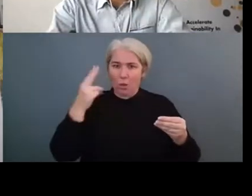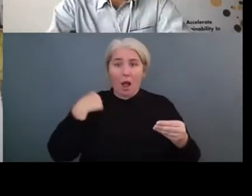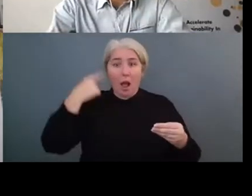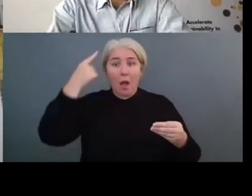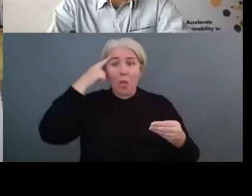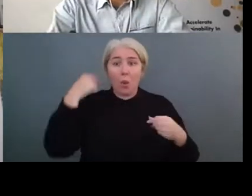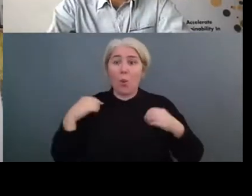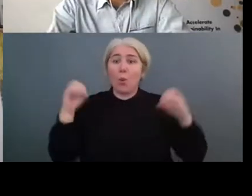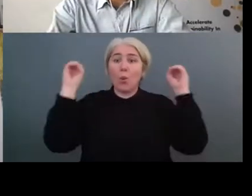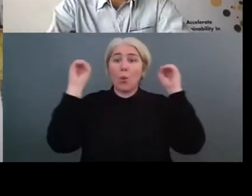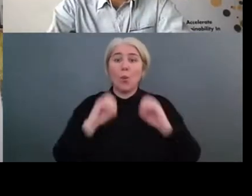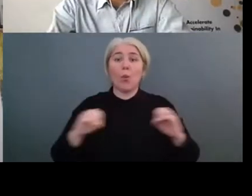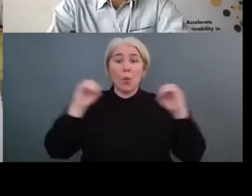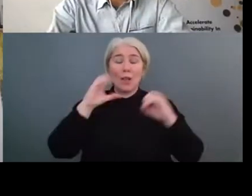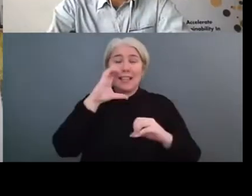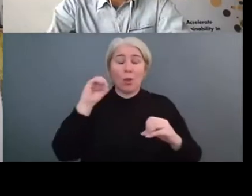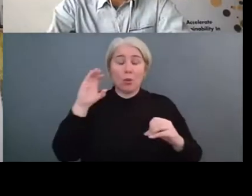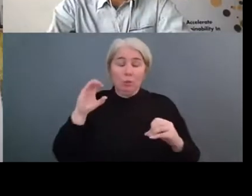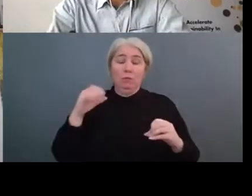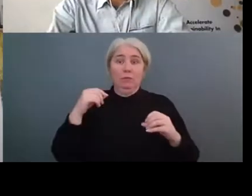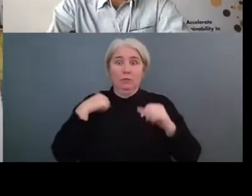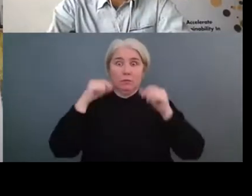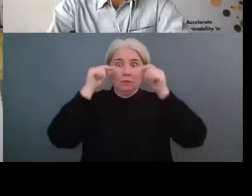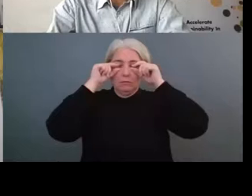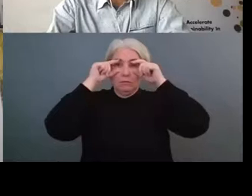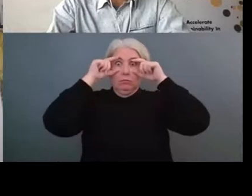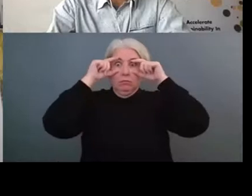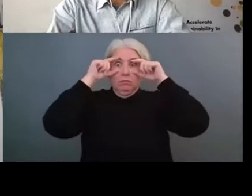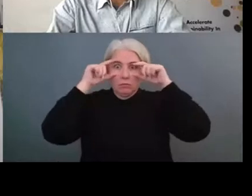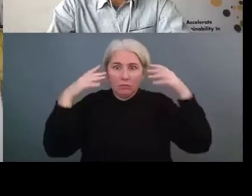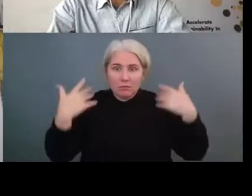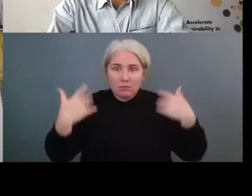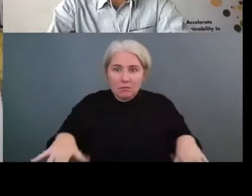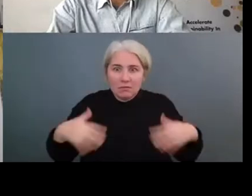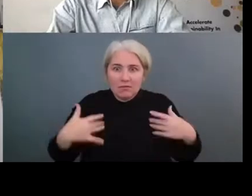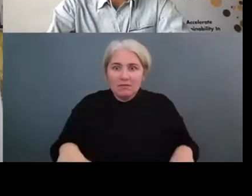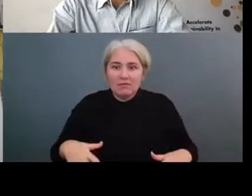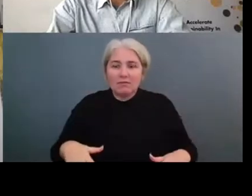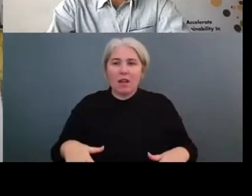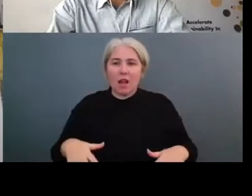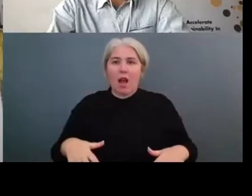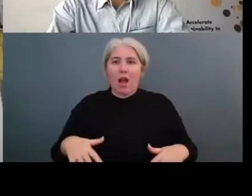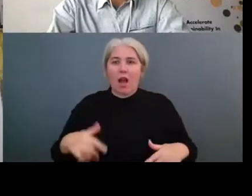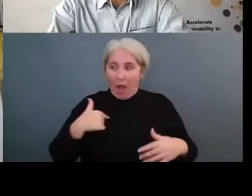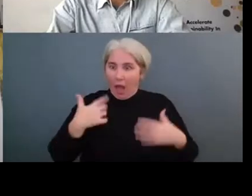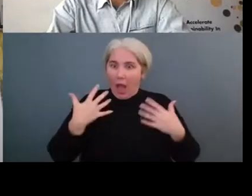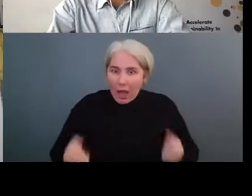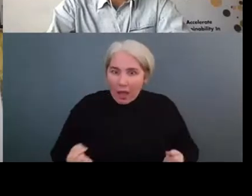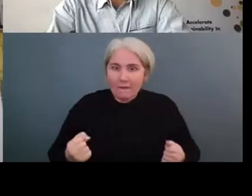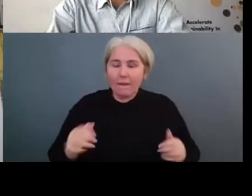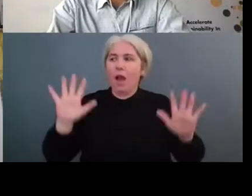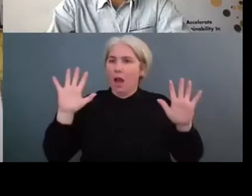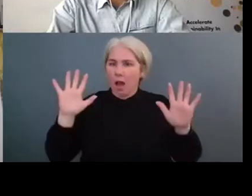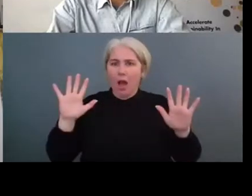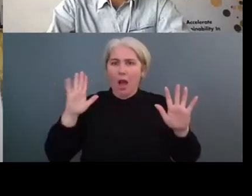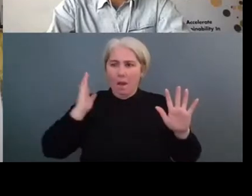activities, but it's, of course, not a reason not to act. You have to reduce